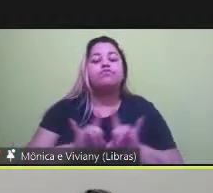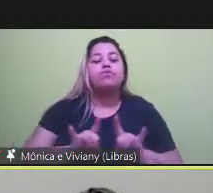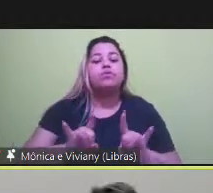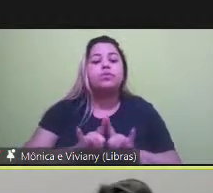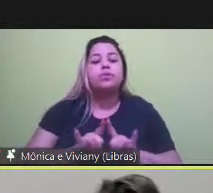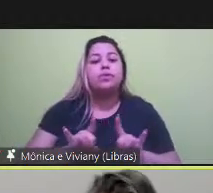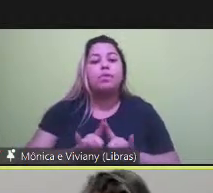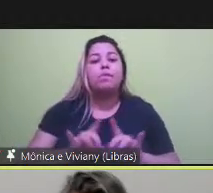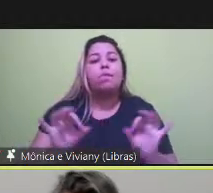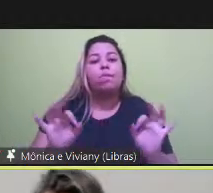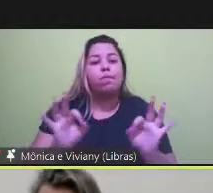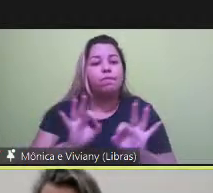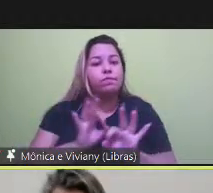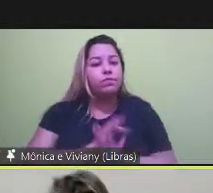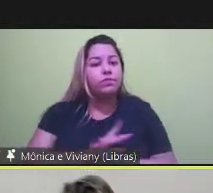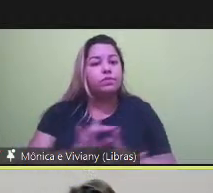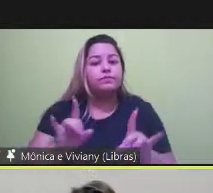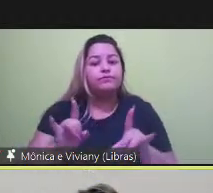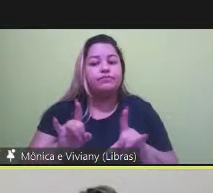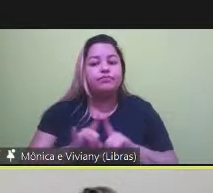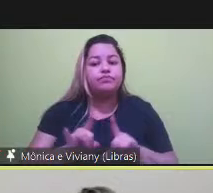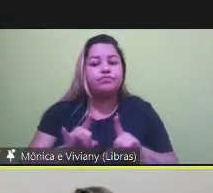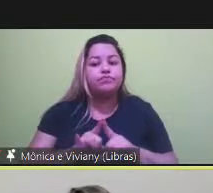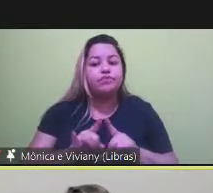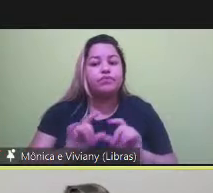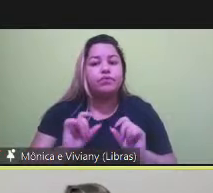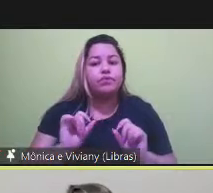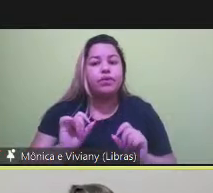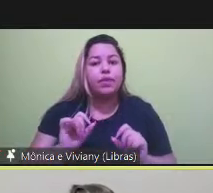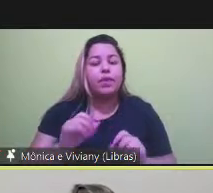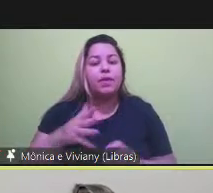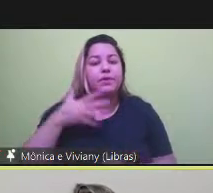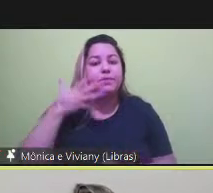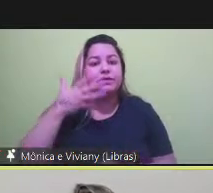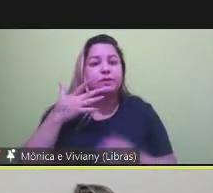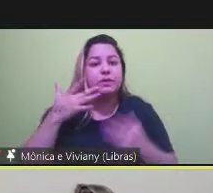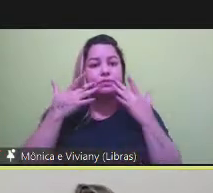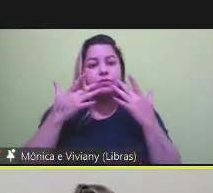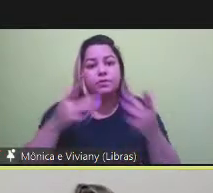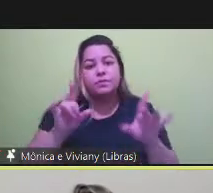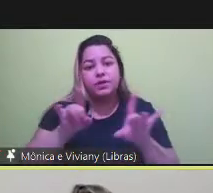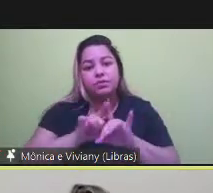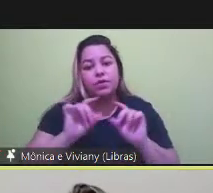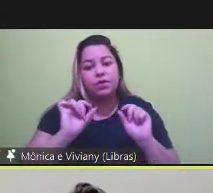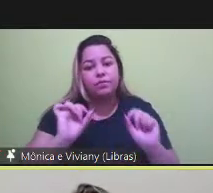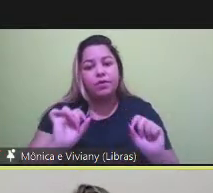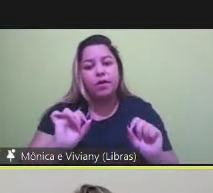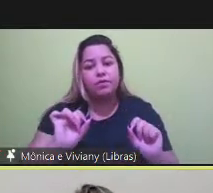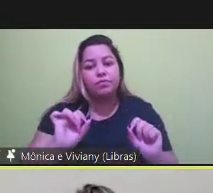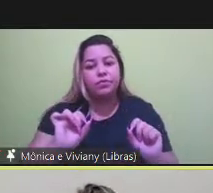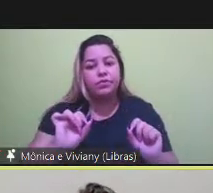So now here I end here my presentation